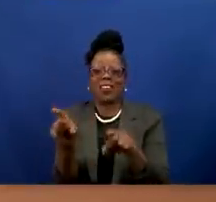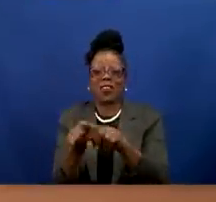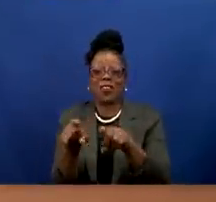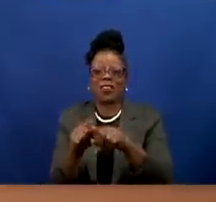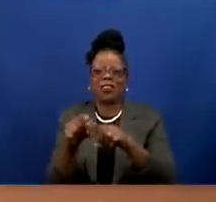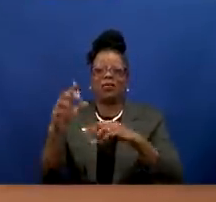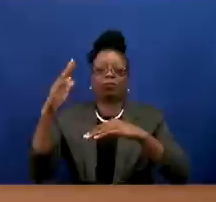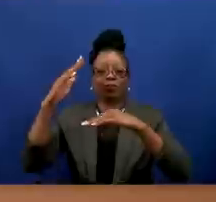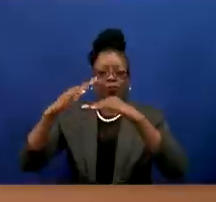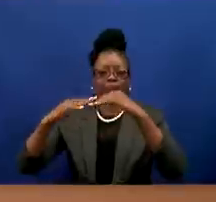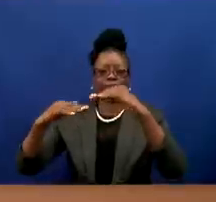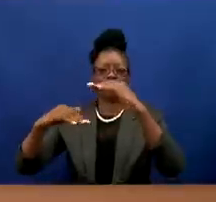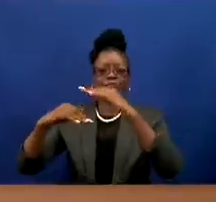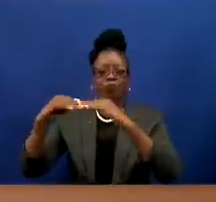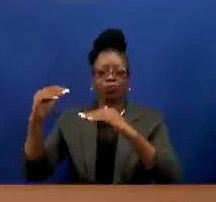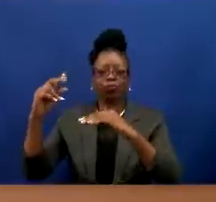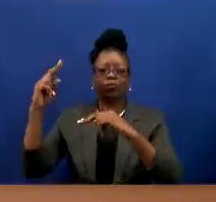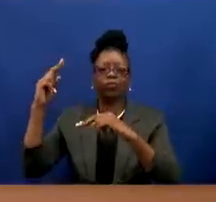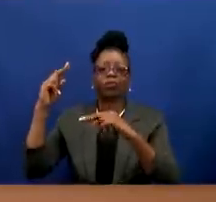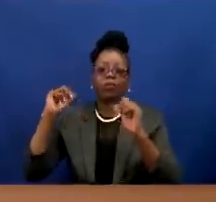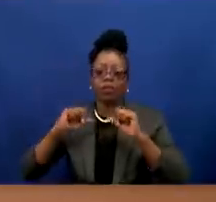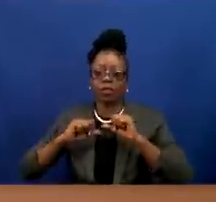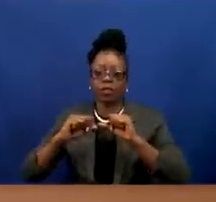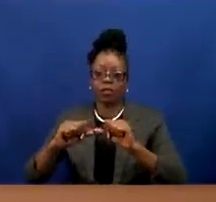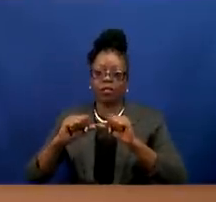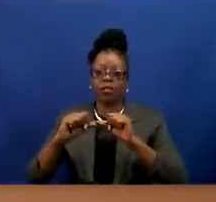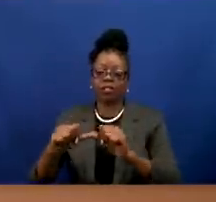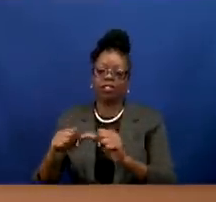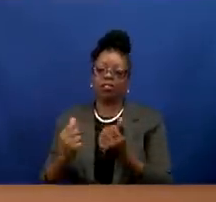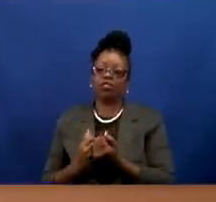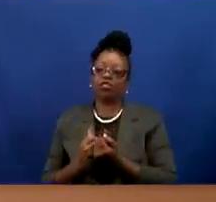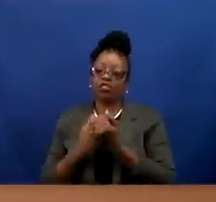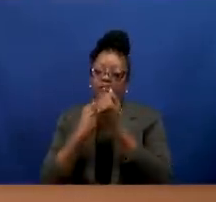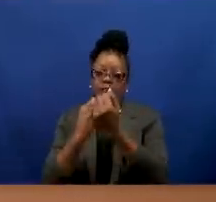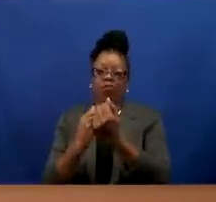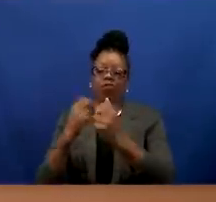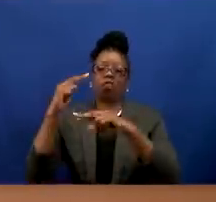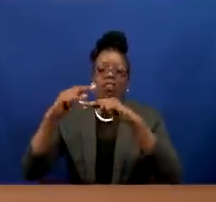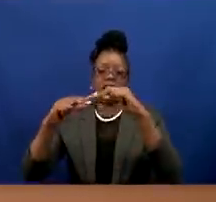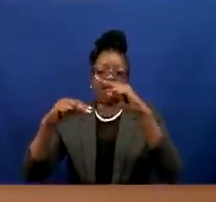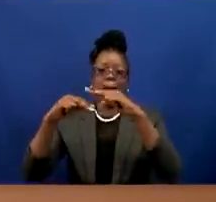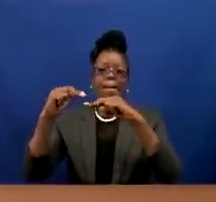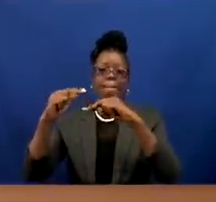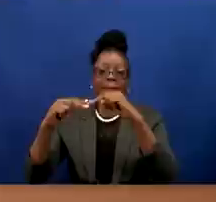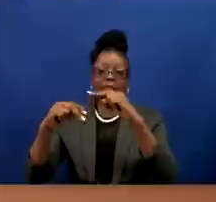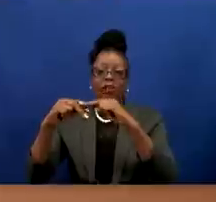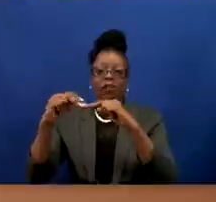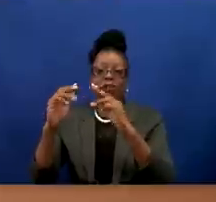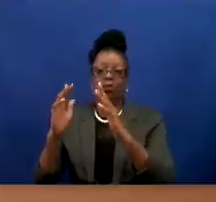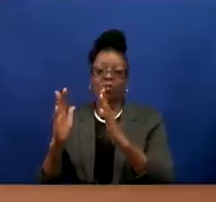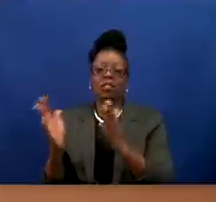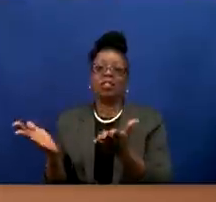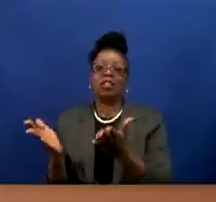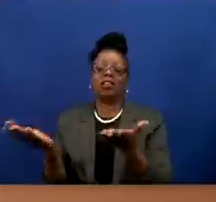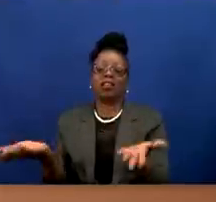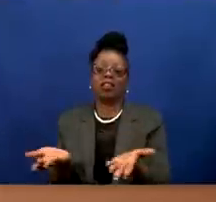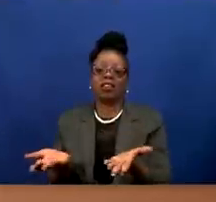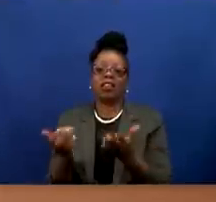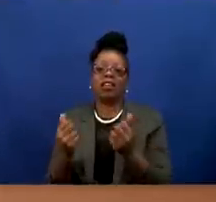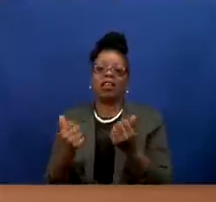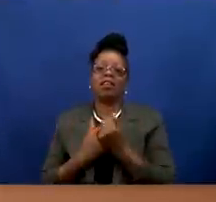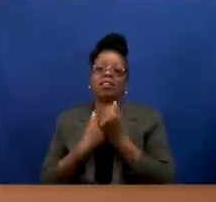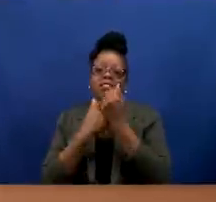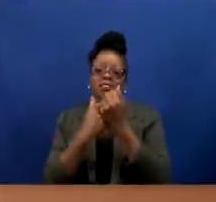to finish the work that was begun here at Wheeler Avenue for this expansion of our campus. And we're certainly grateful for